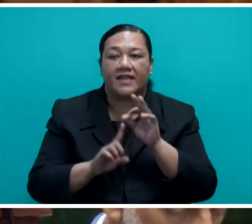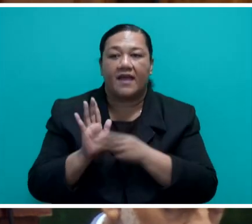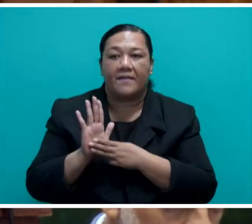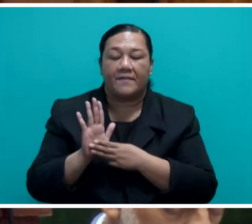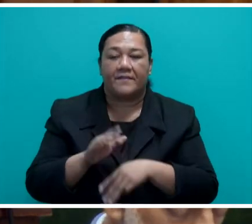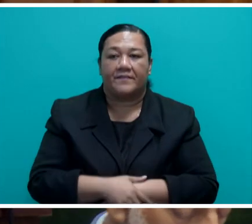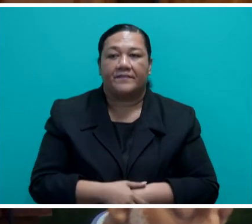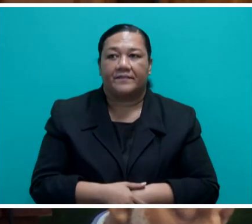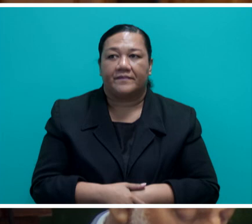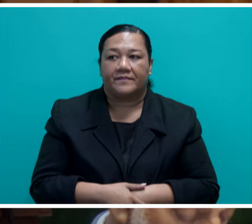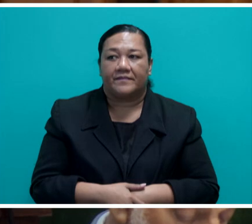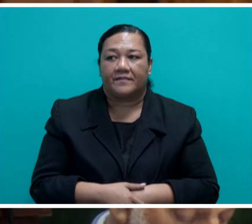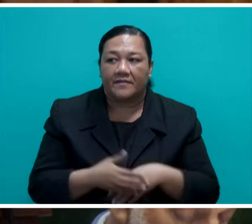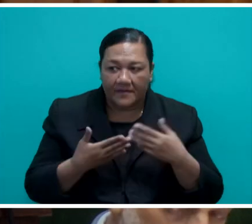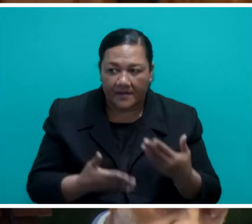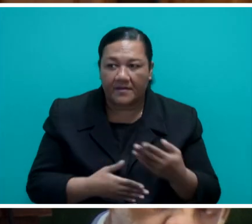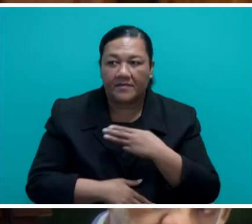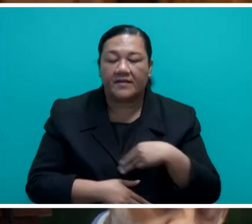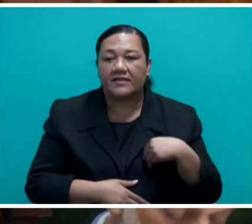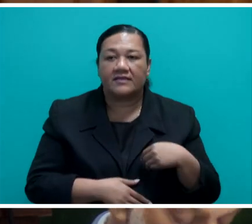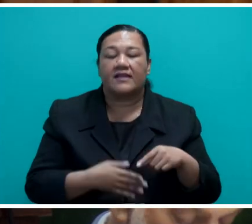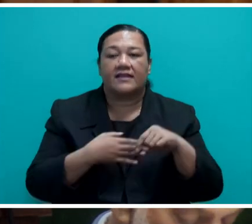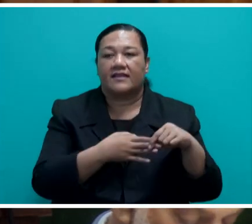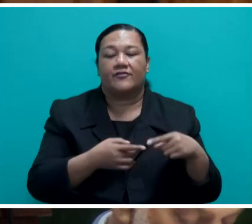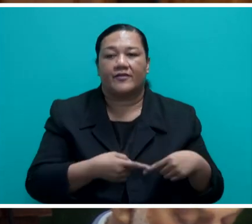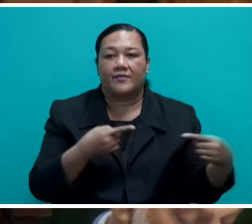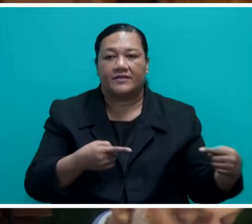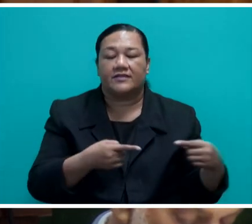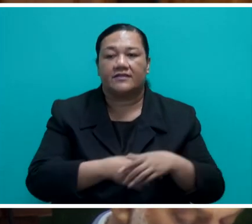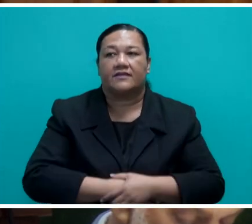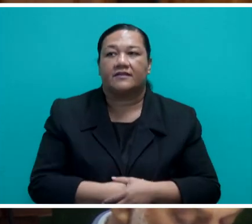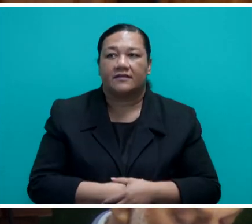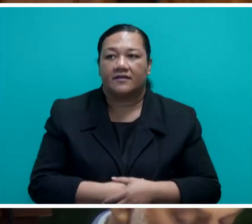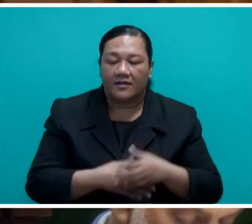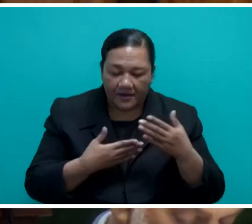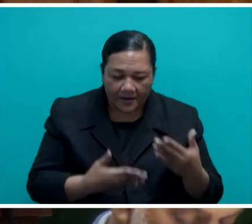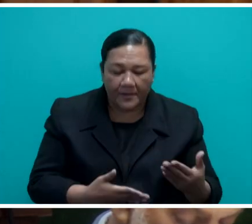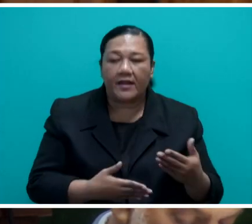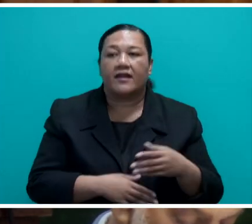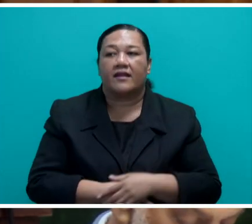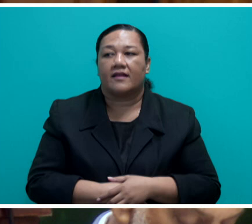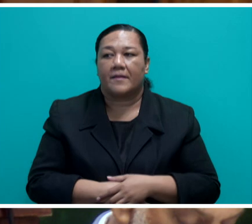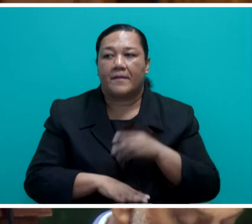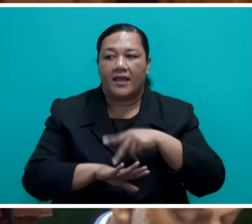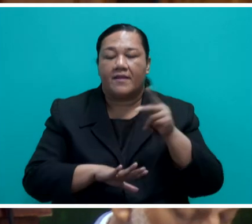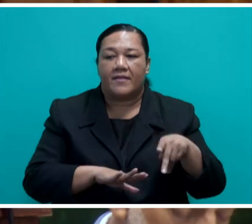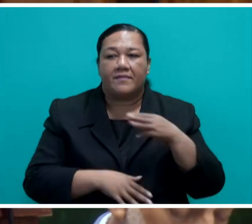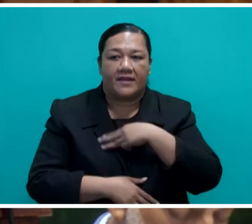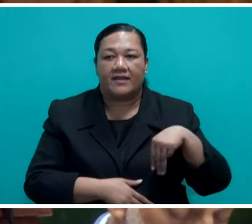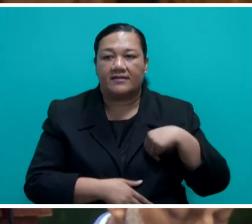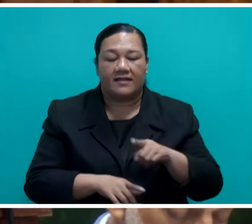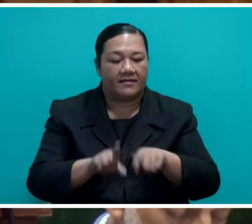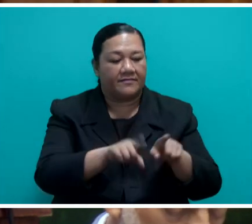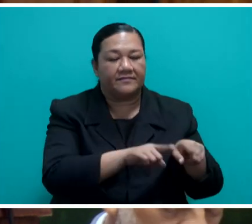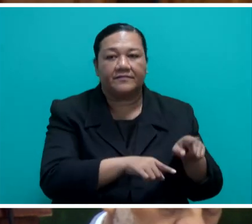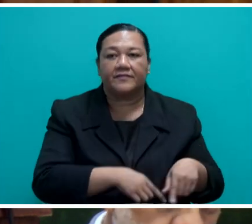Honourable Deputy Prime Ministers, Honourable Leader of the Opposition, Honourable Cabinet Ministers, Honourable Members